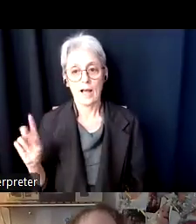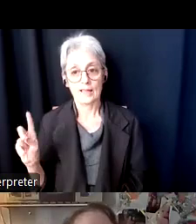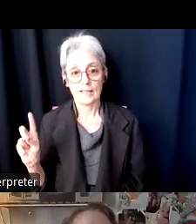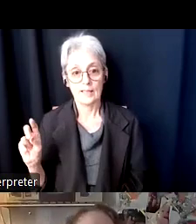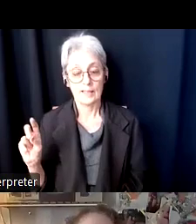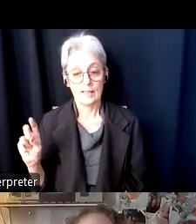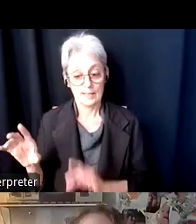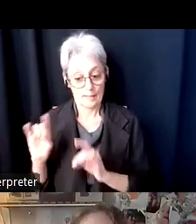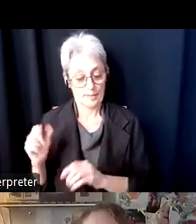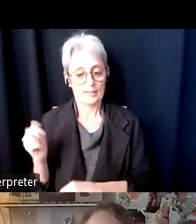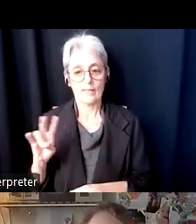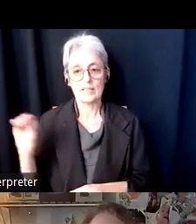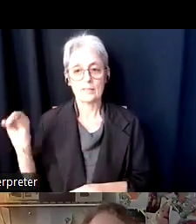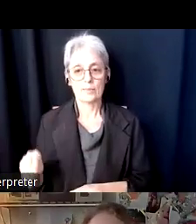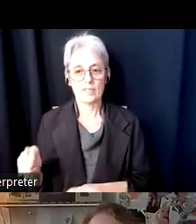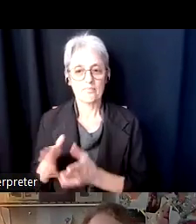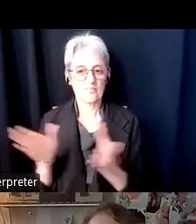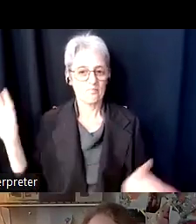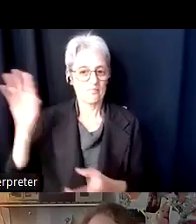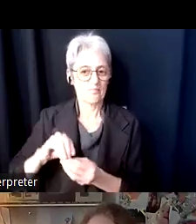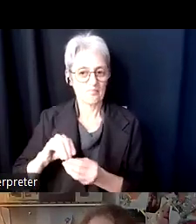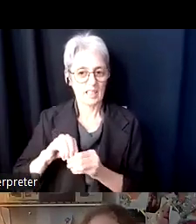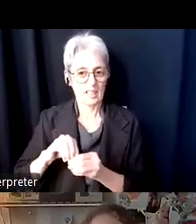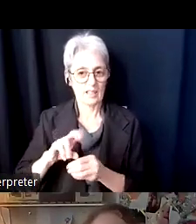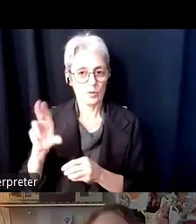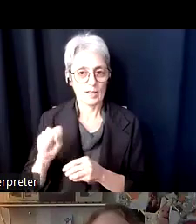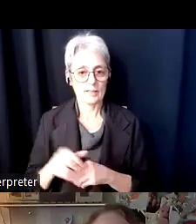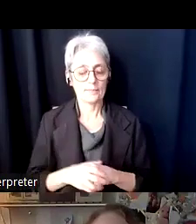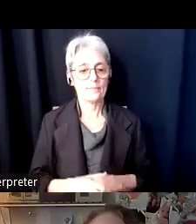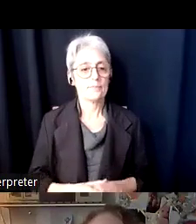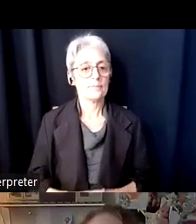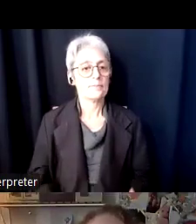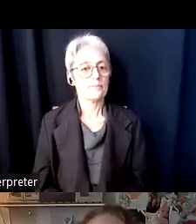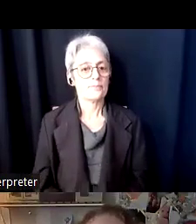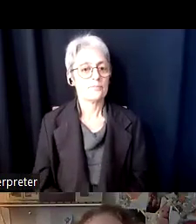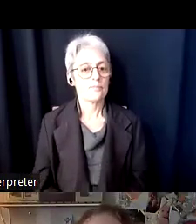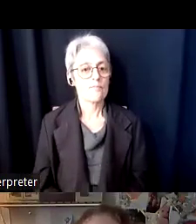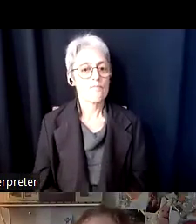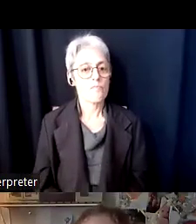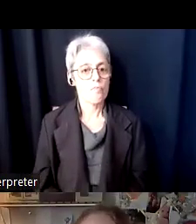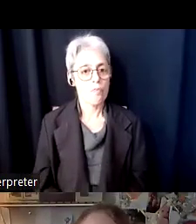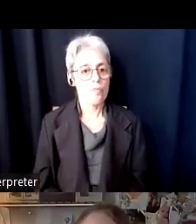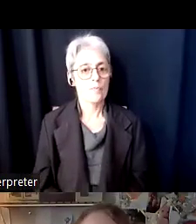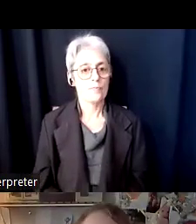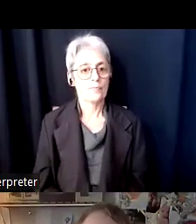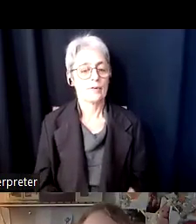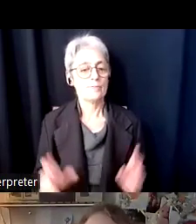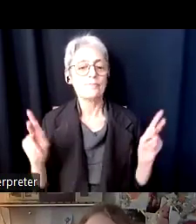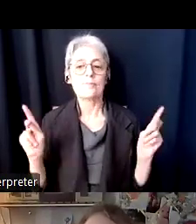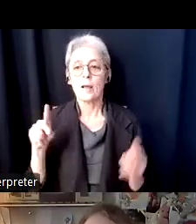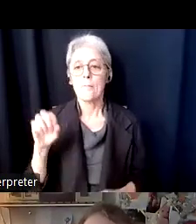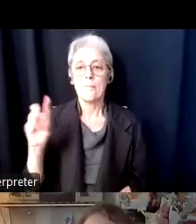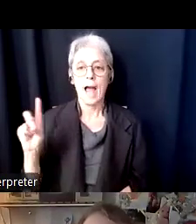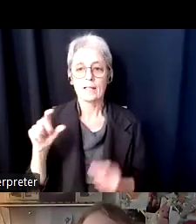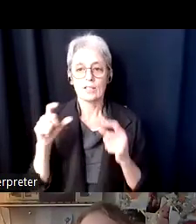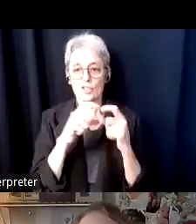17% nationally. On the next slide, we have a packed circles graph. And so this is